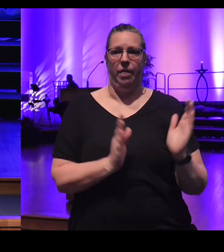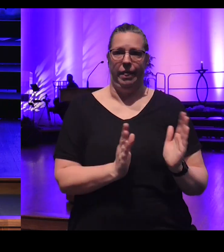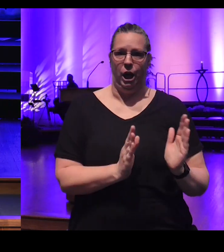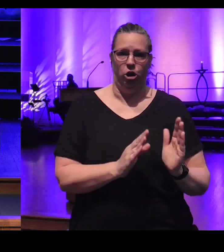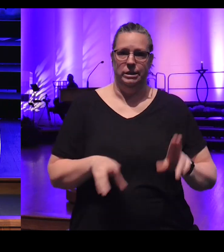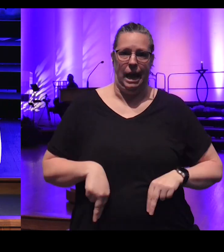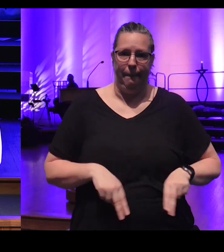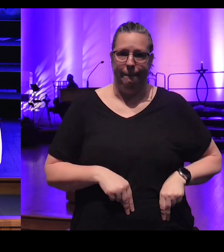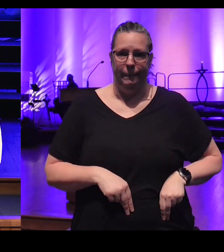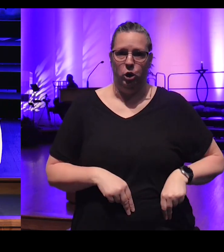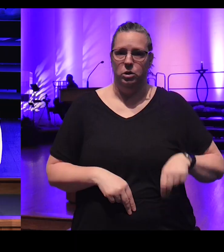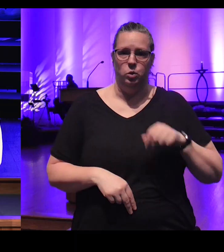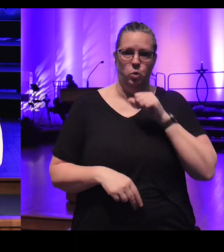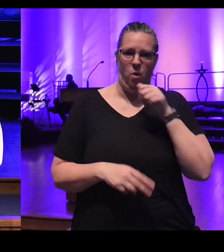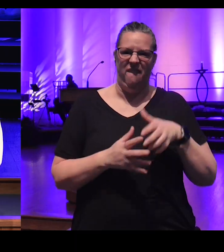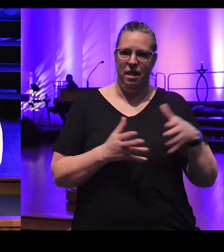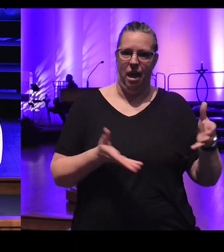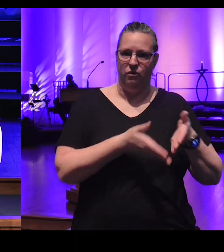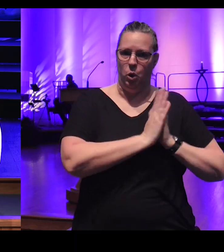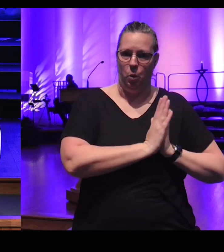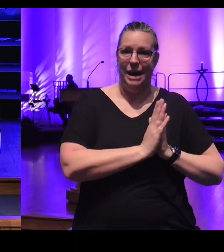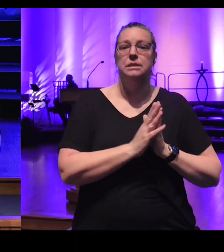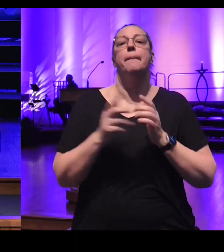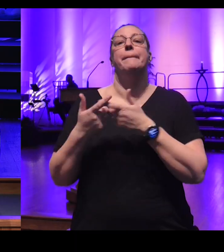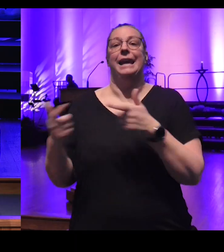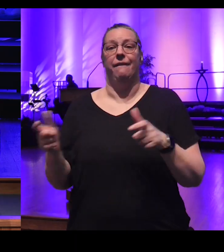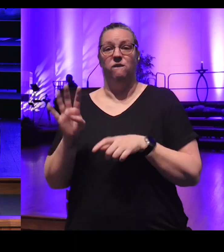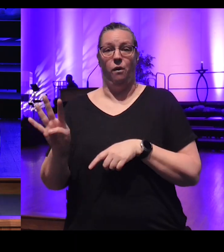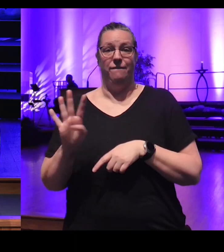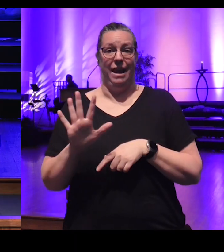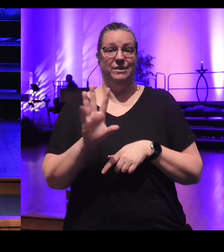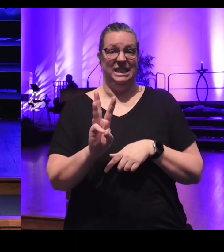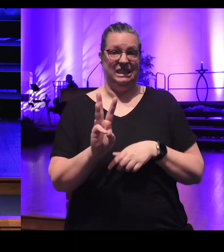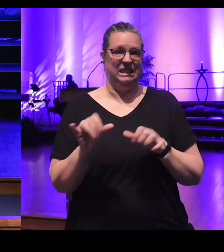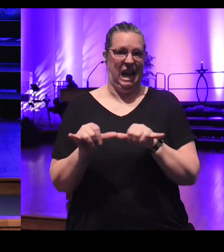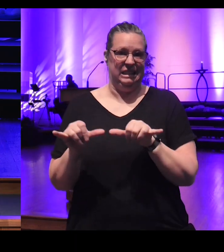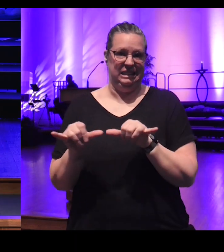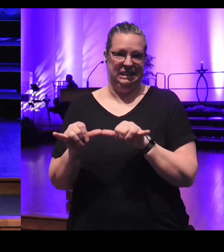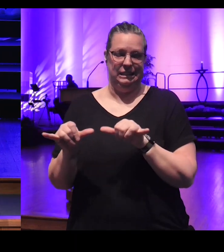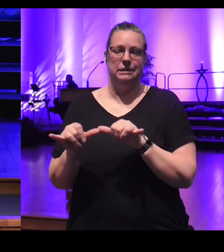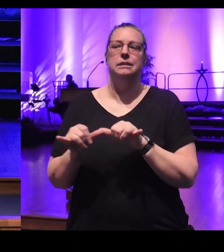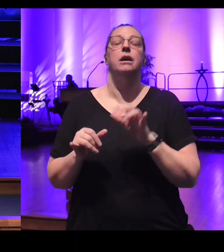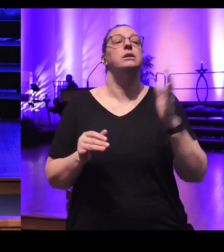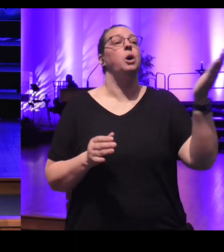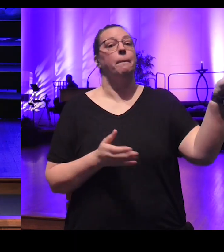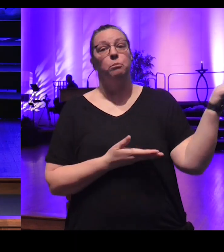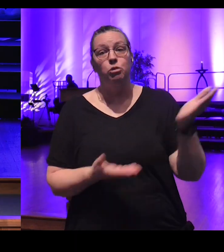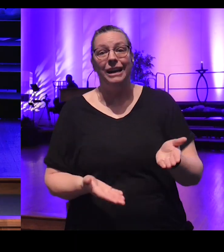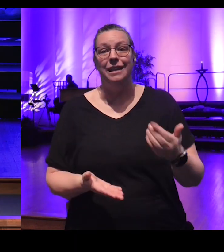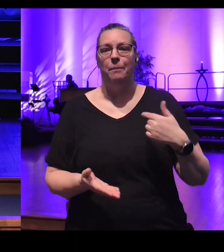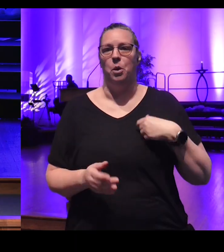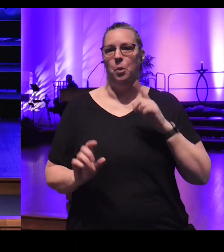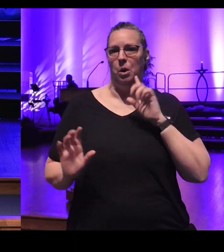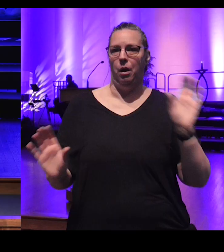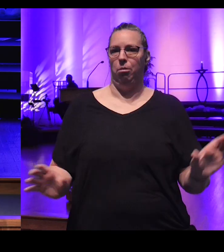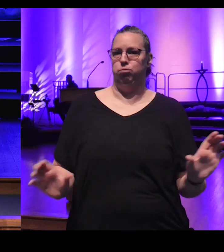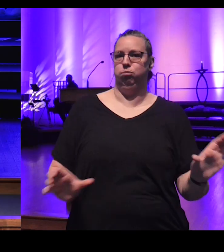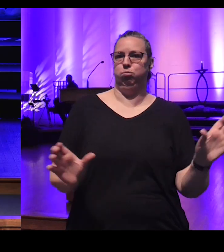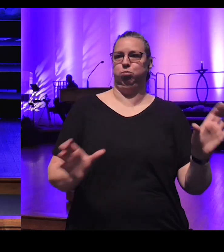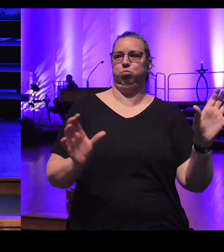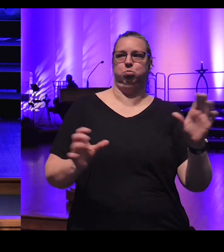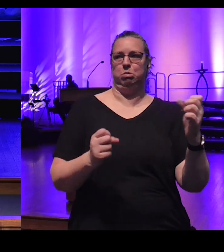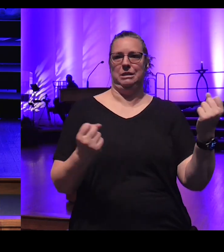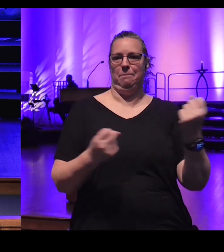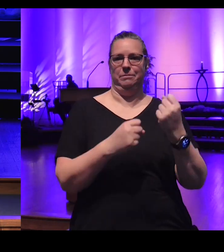they don't have as much request for that. So please bring them here to our lobby, and we're going to create some kind of